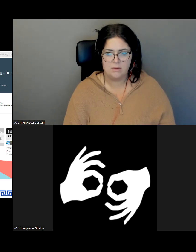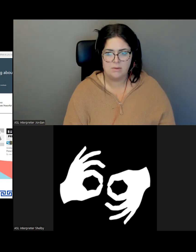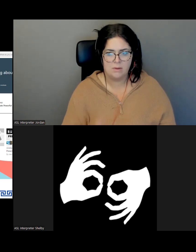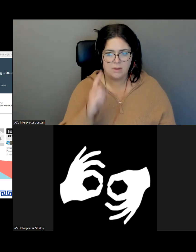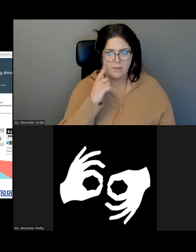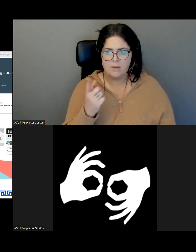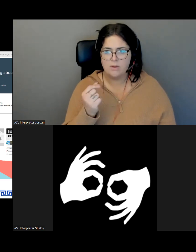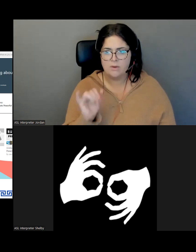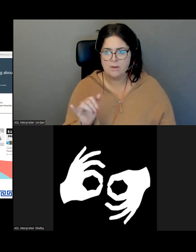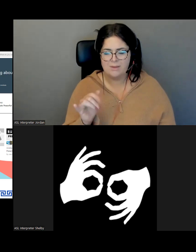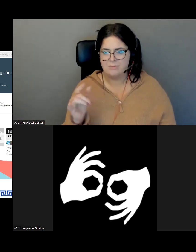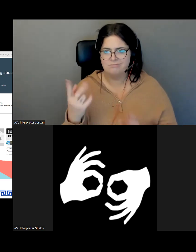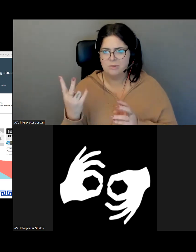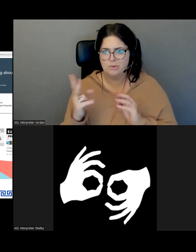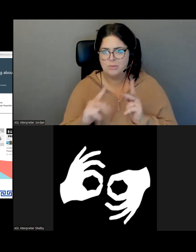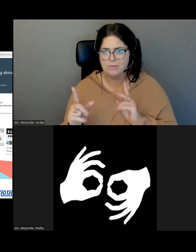I didn't.